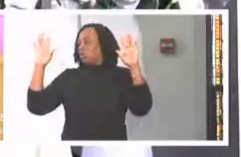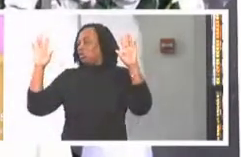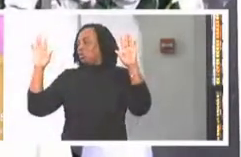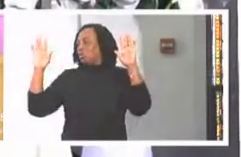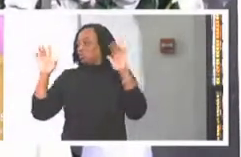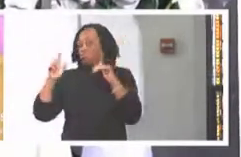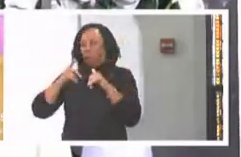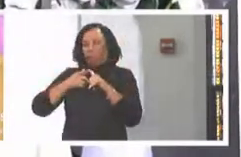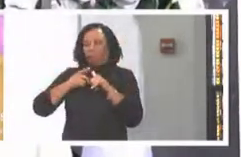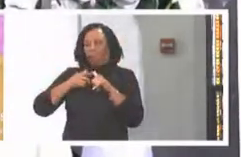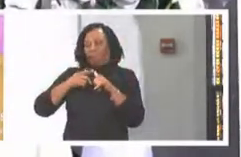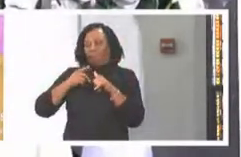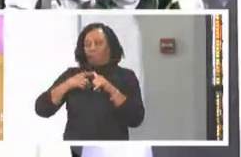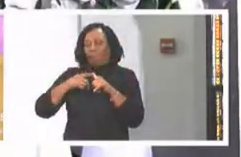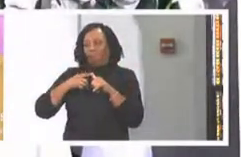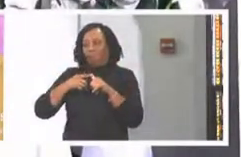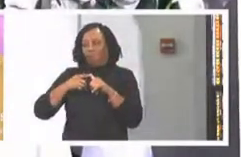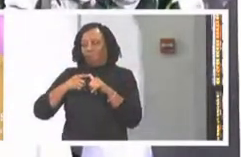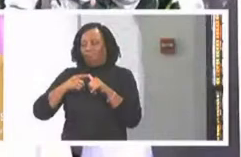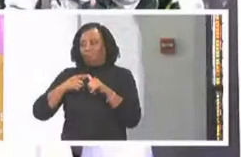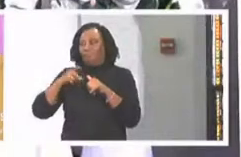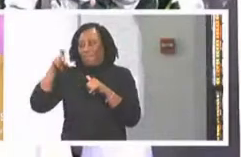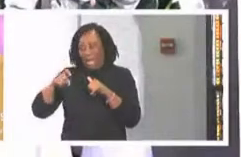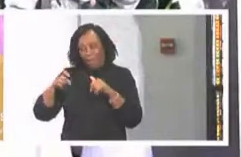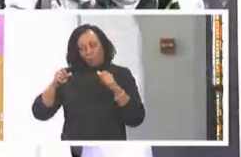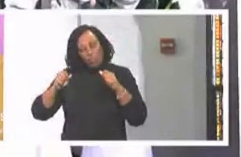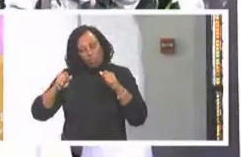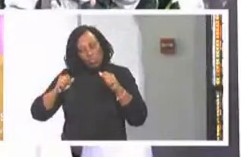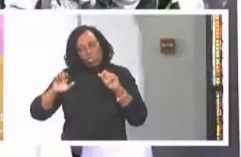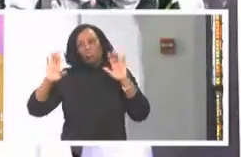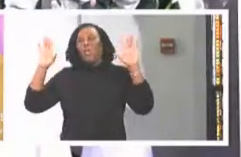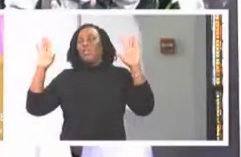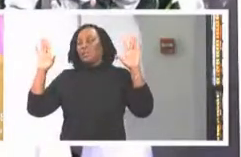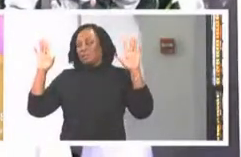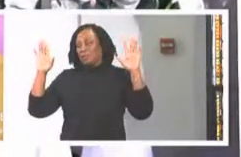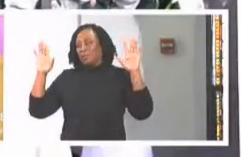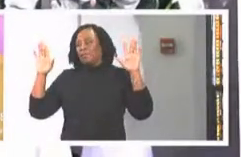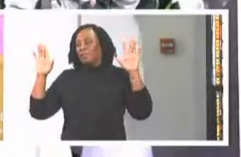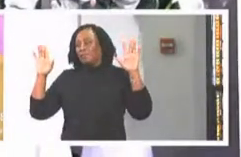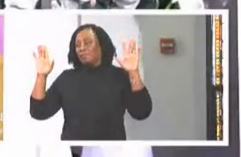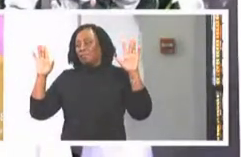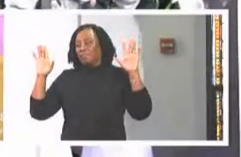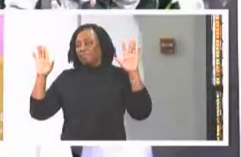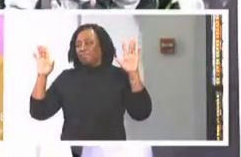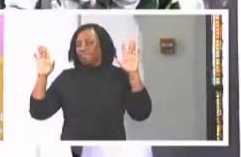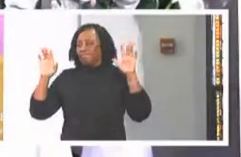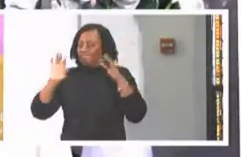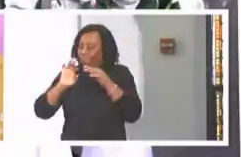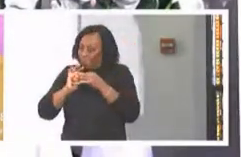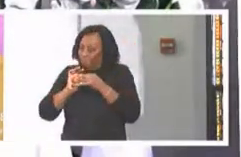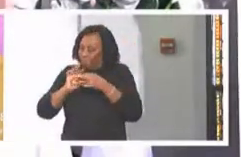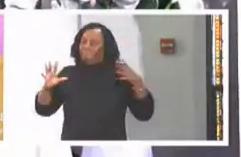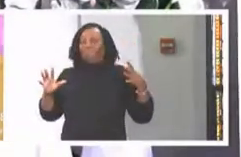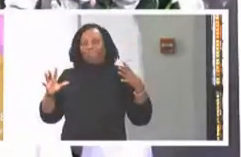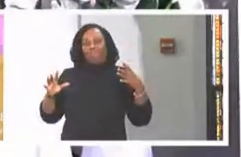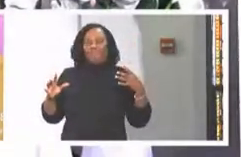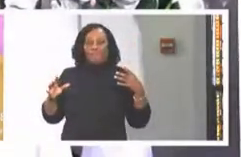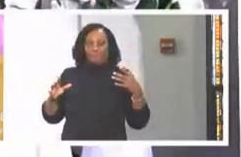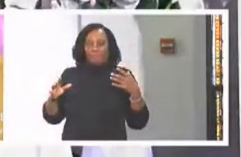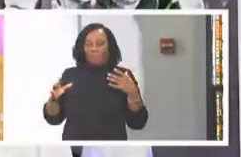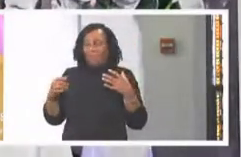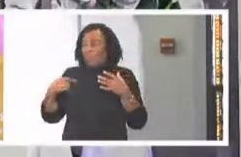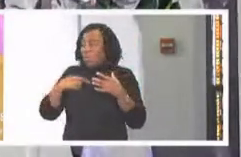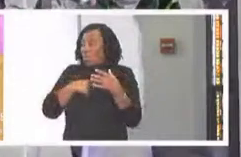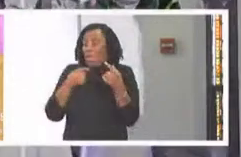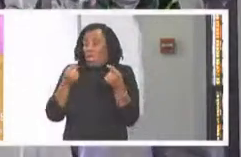We have to throw up the white flag. We have to give it up. We try to